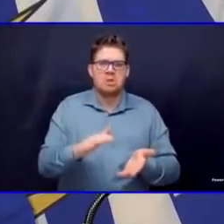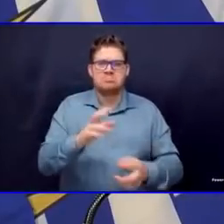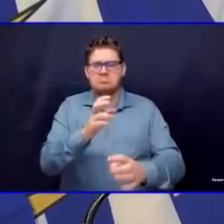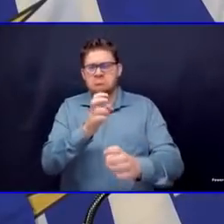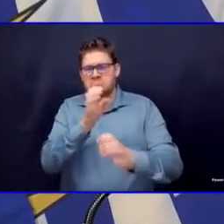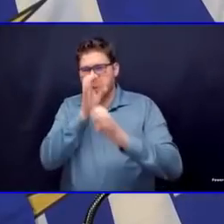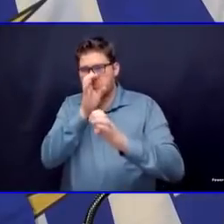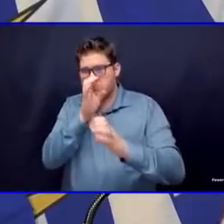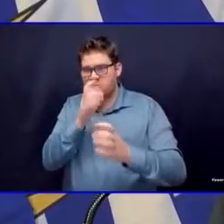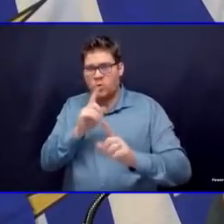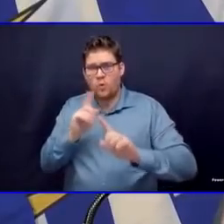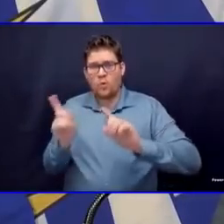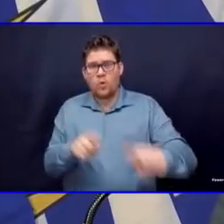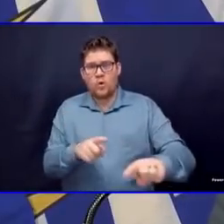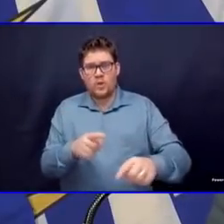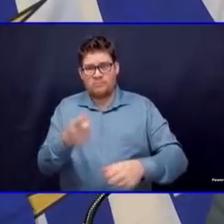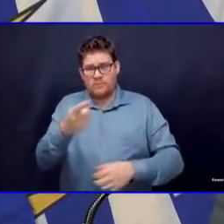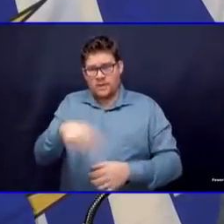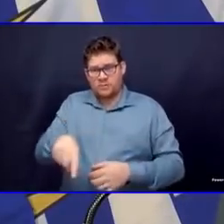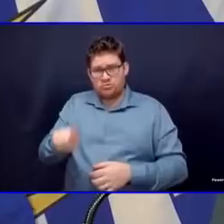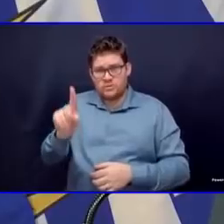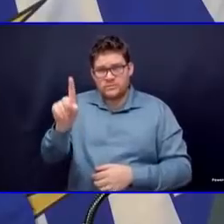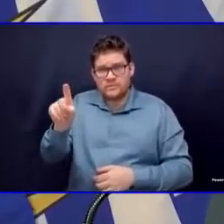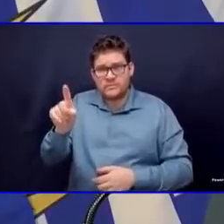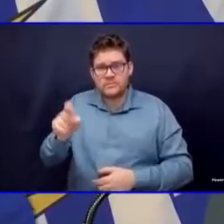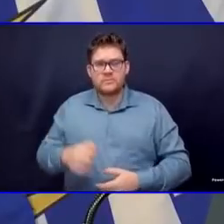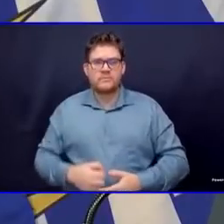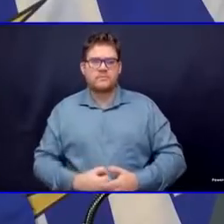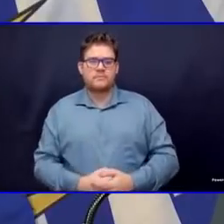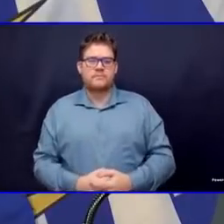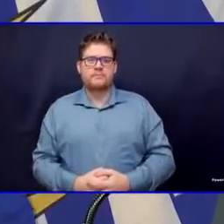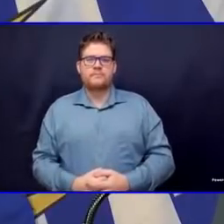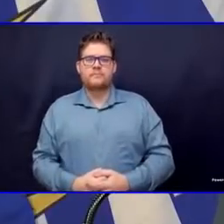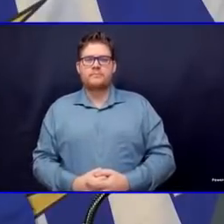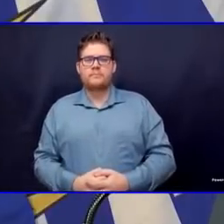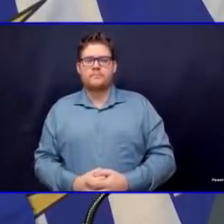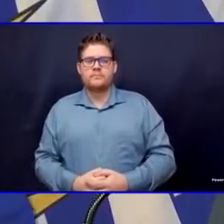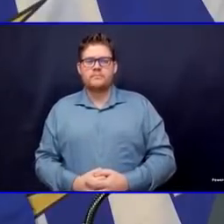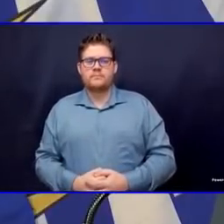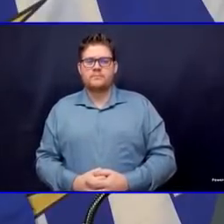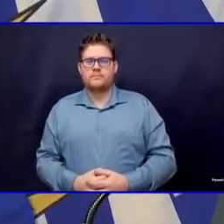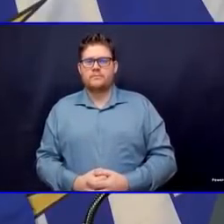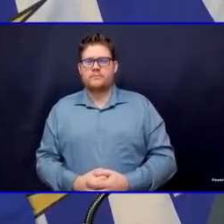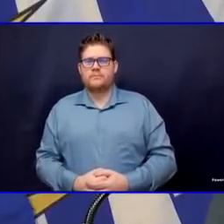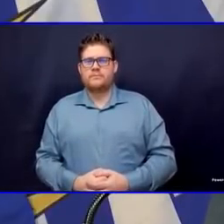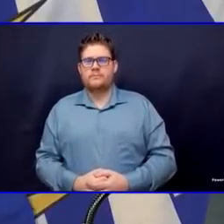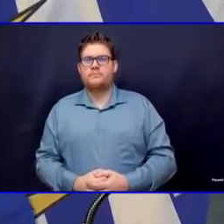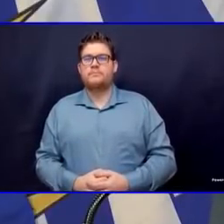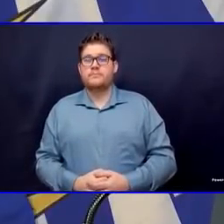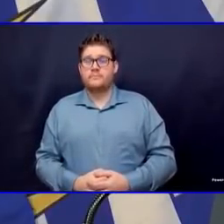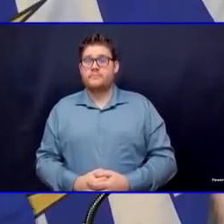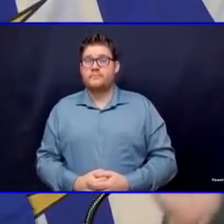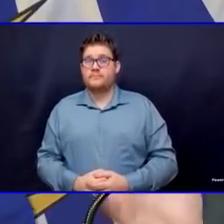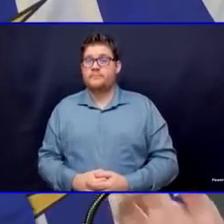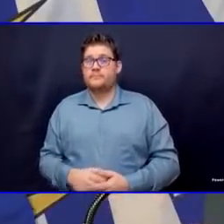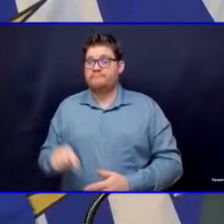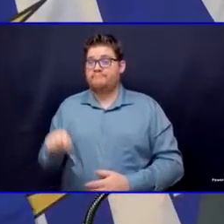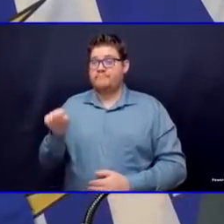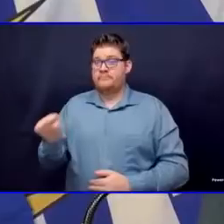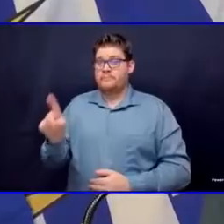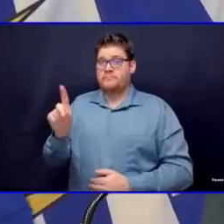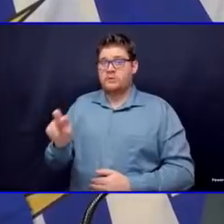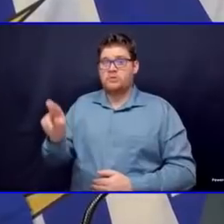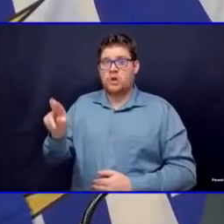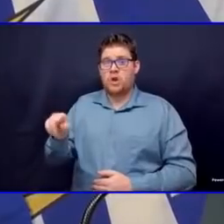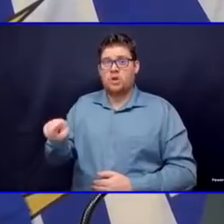talked to my public health team, of which Dr. Lasician is one, pretty much every day, but formally about